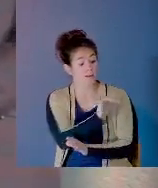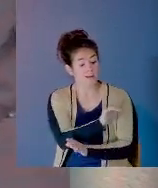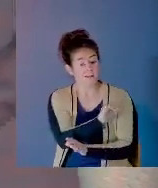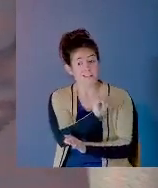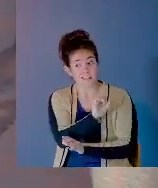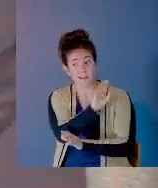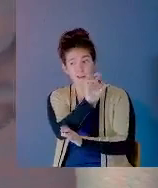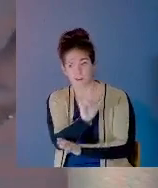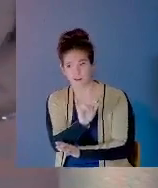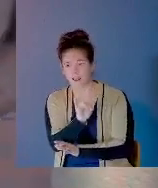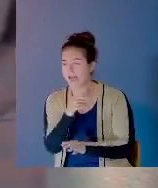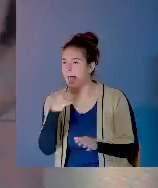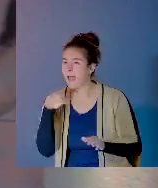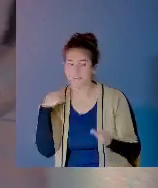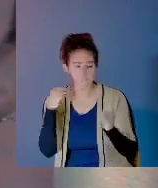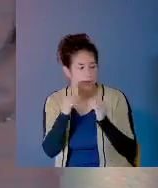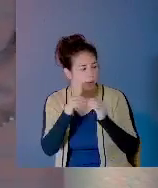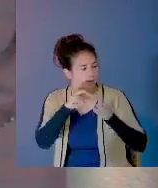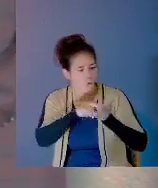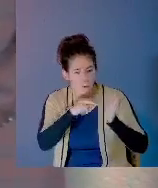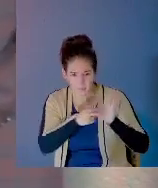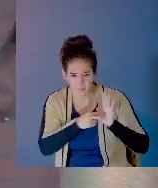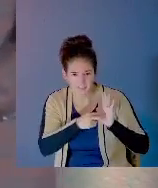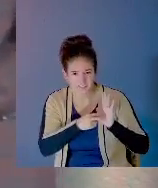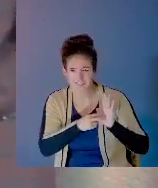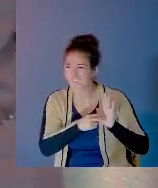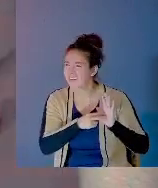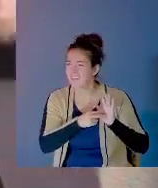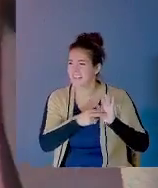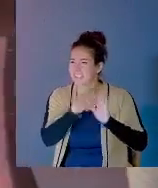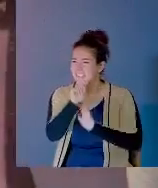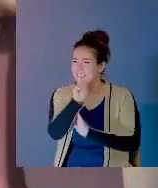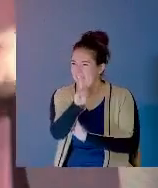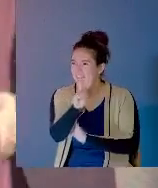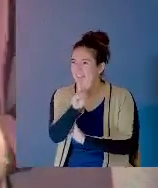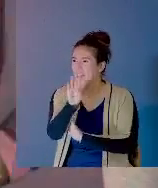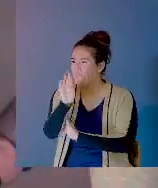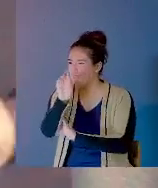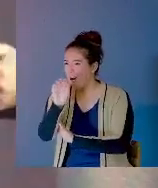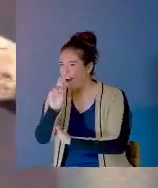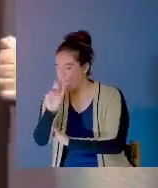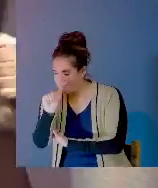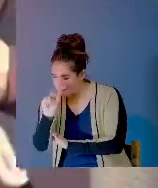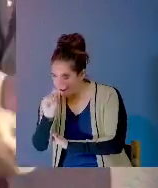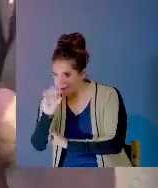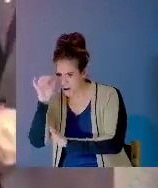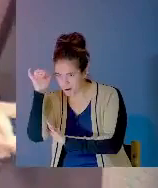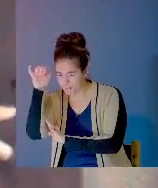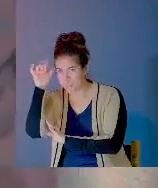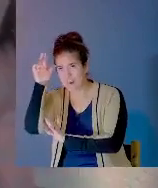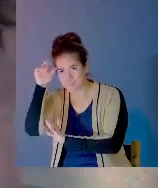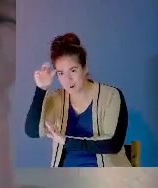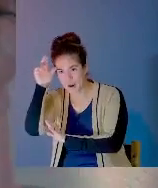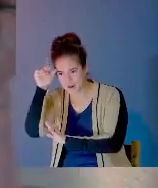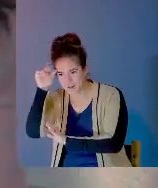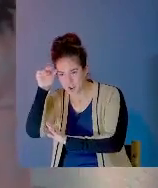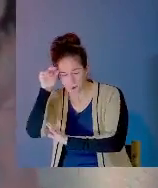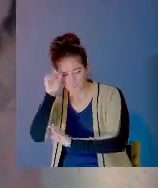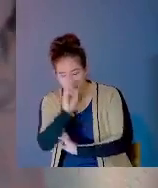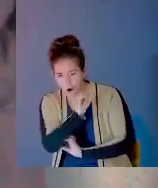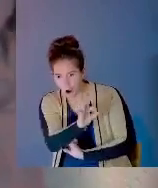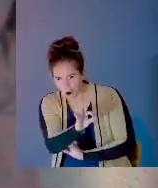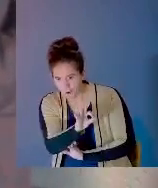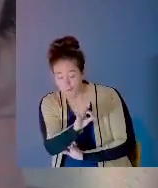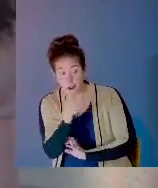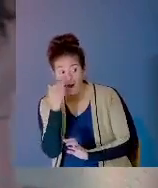deeper thing for you. Turn off the Broncos. Even though they beat Kansas City, turn them